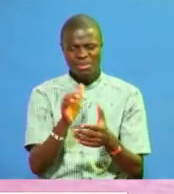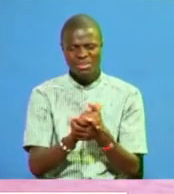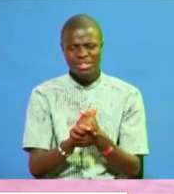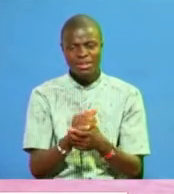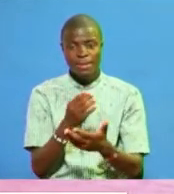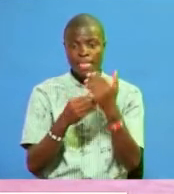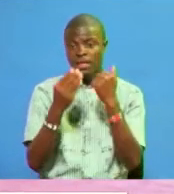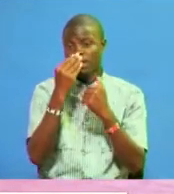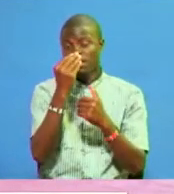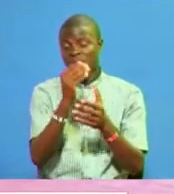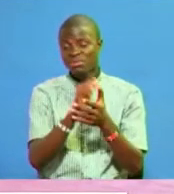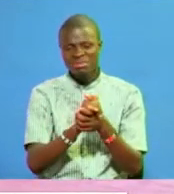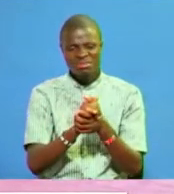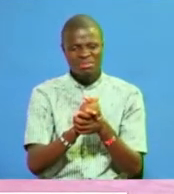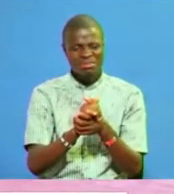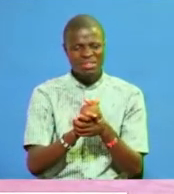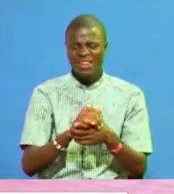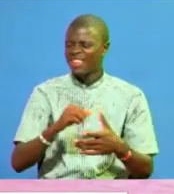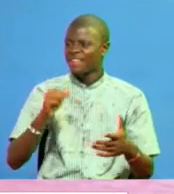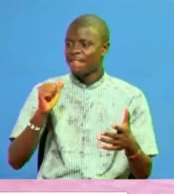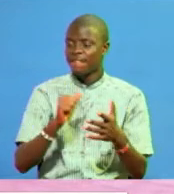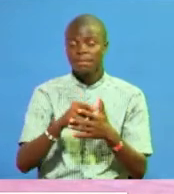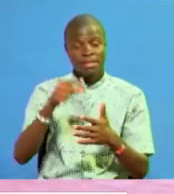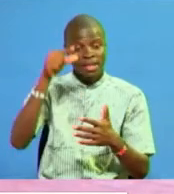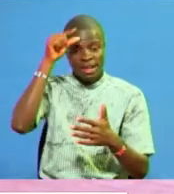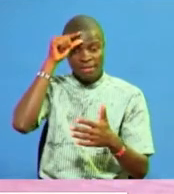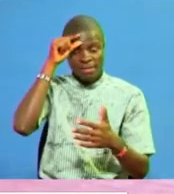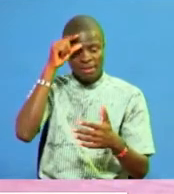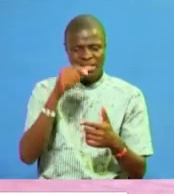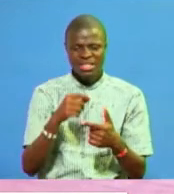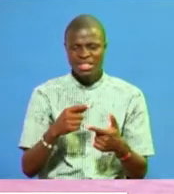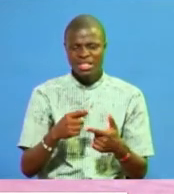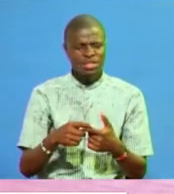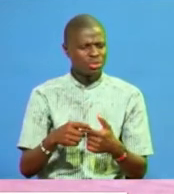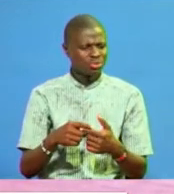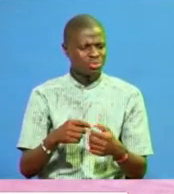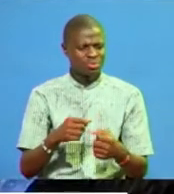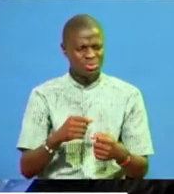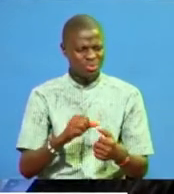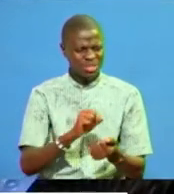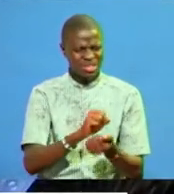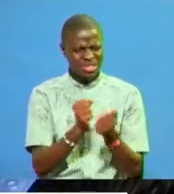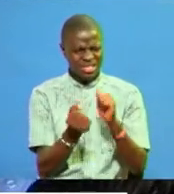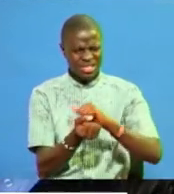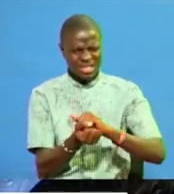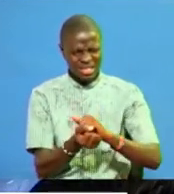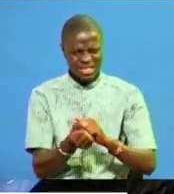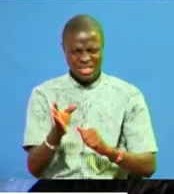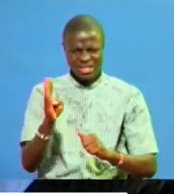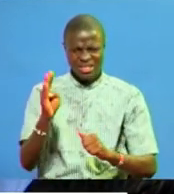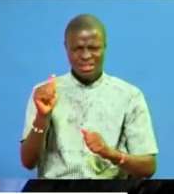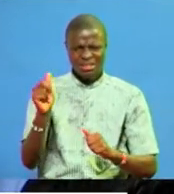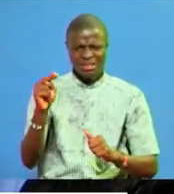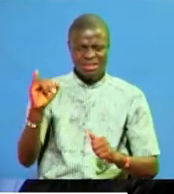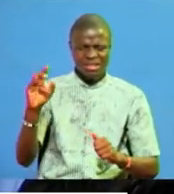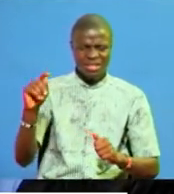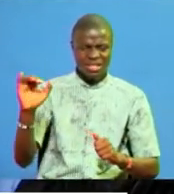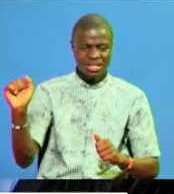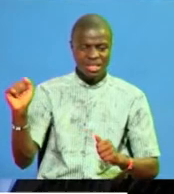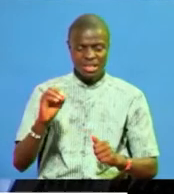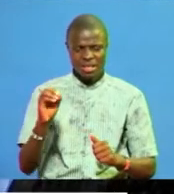President William Ruto has reaffirmed the government's commitment to restoring sanity in the banditry-prone regions of the